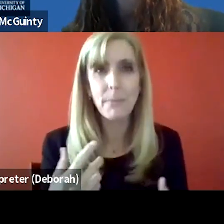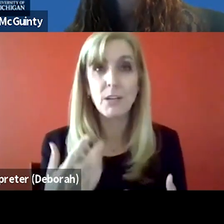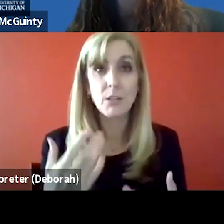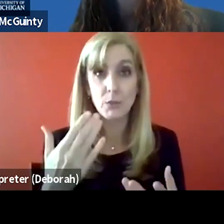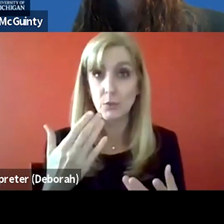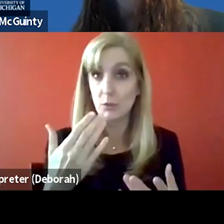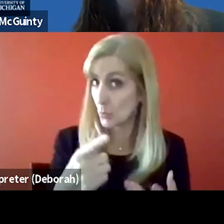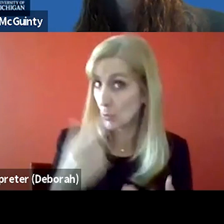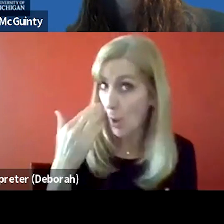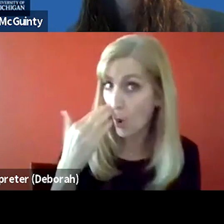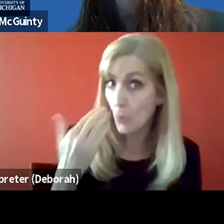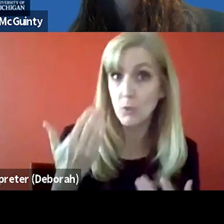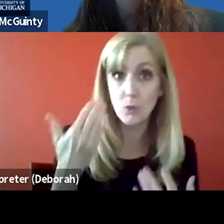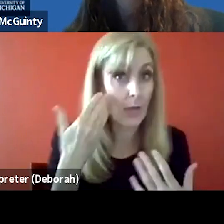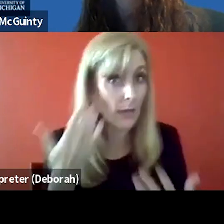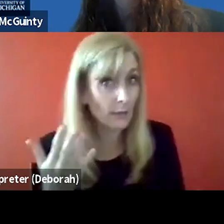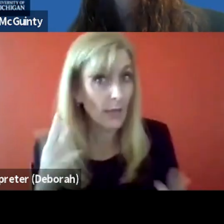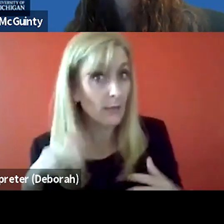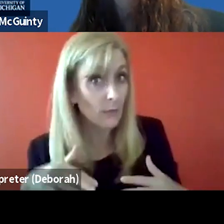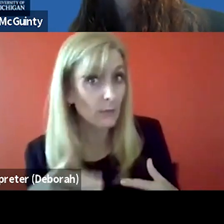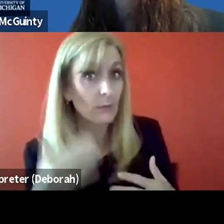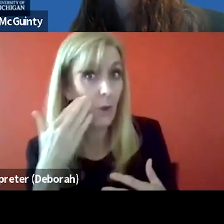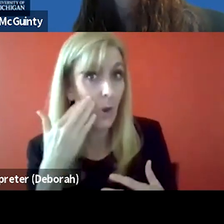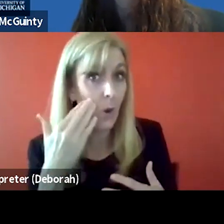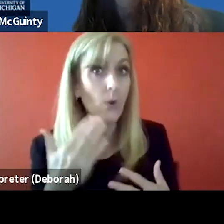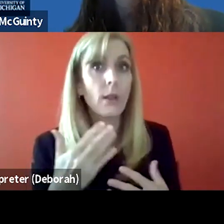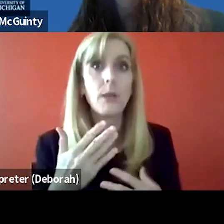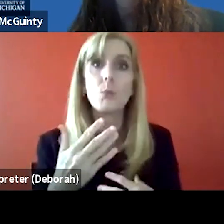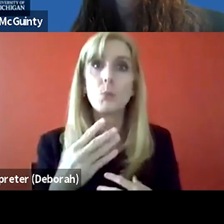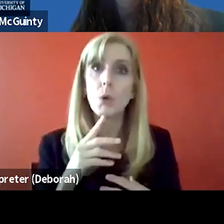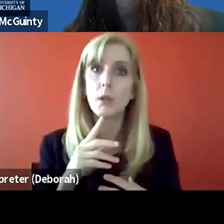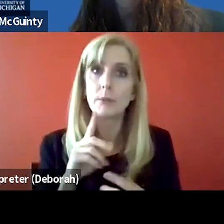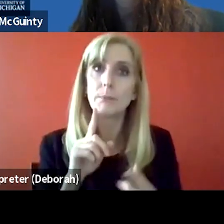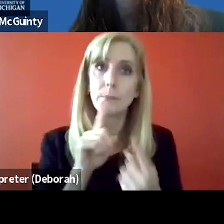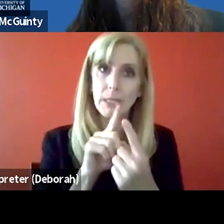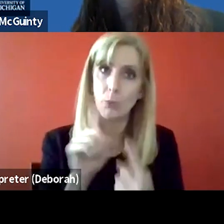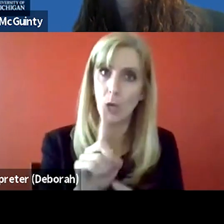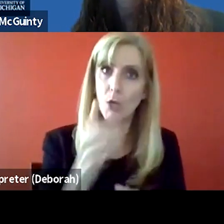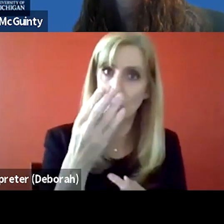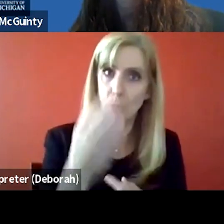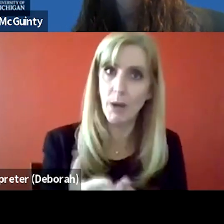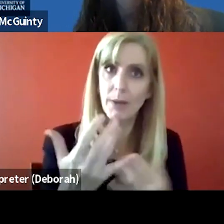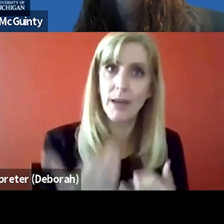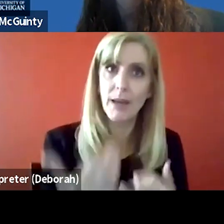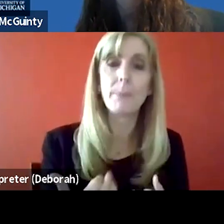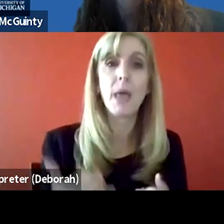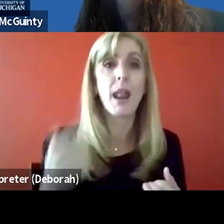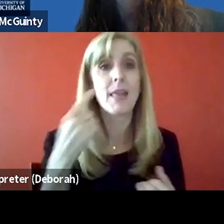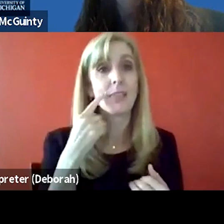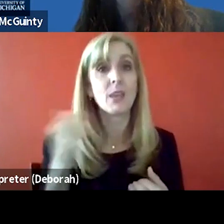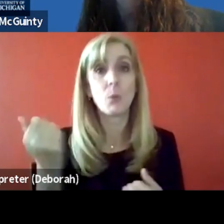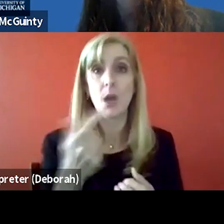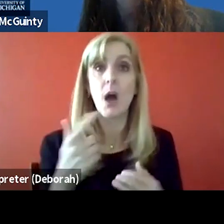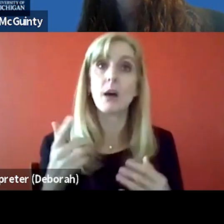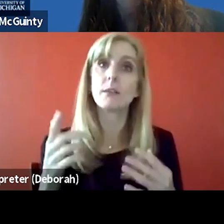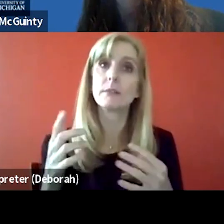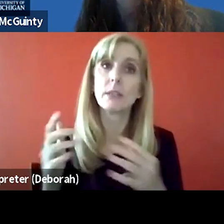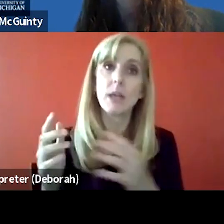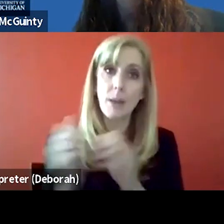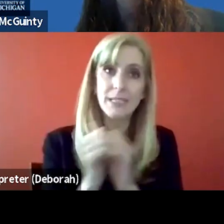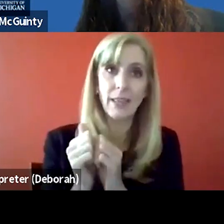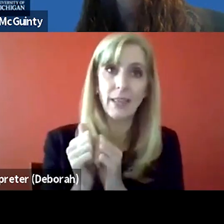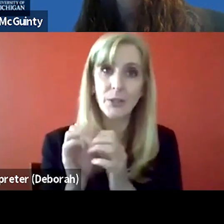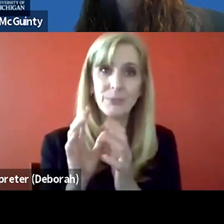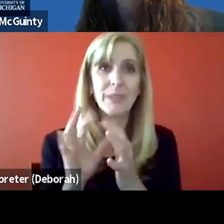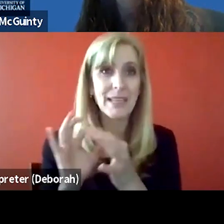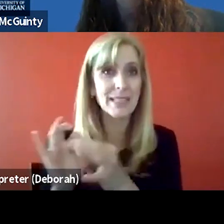not know? Let's learn and find out. Let's meet you where you are. And I think overall, when we come together as a unity, when